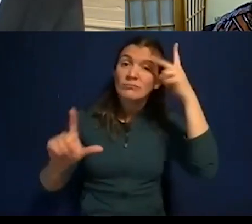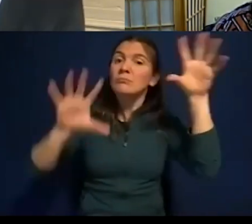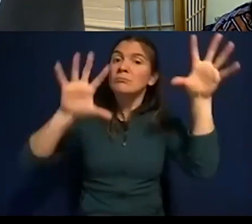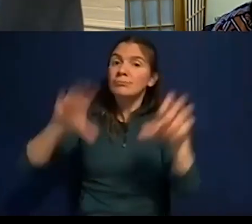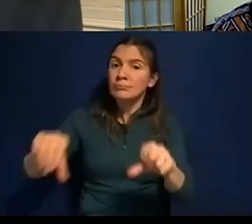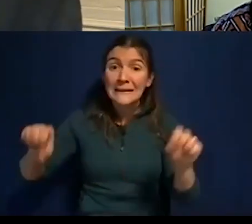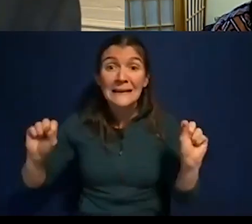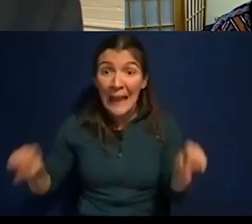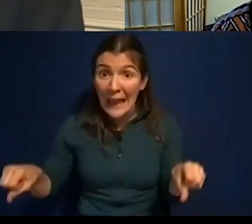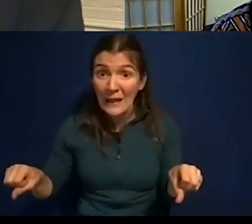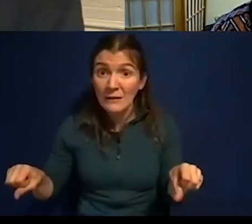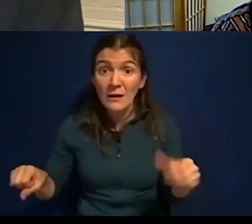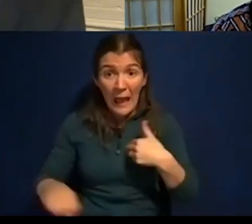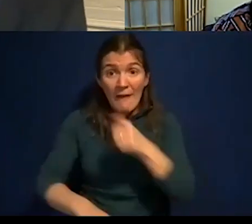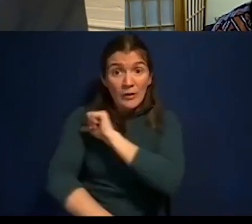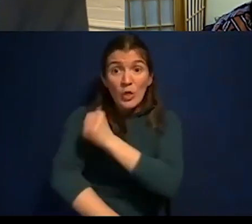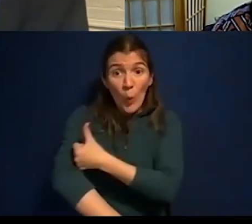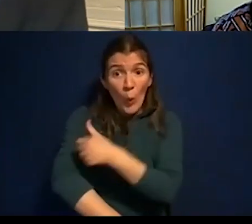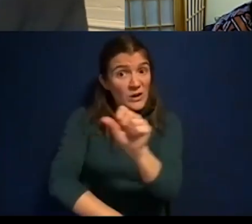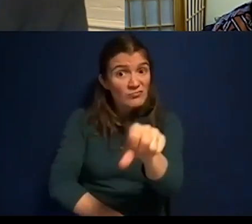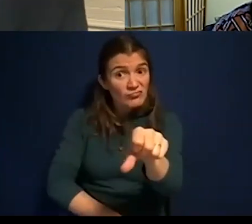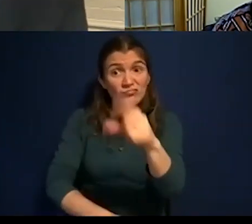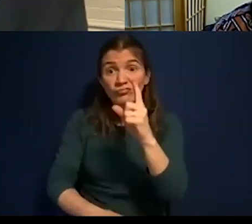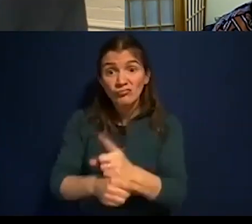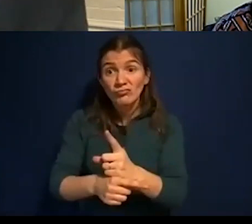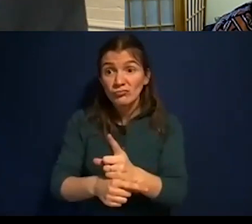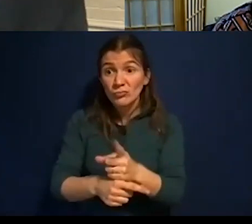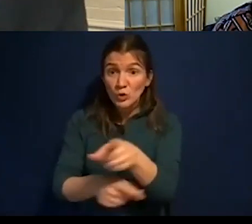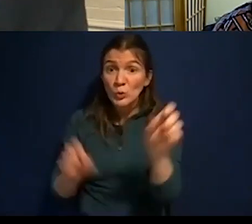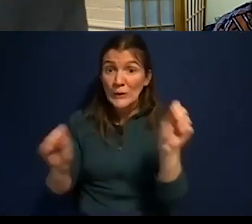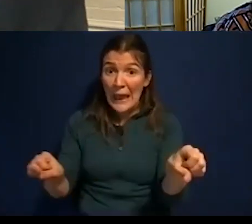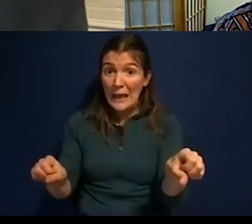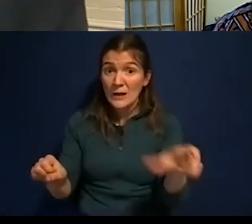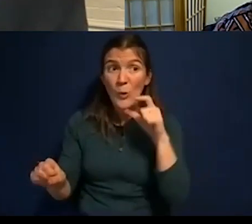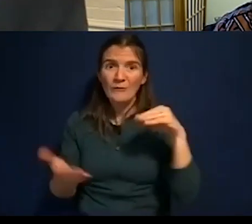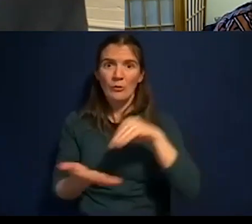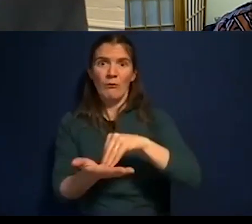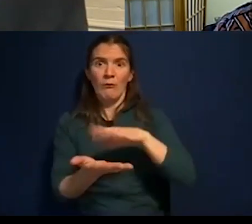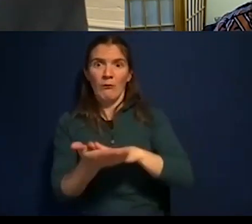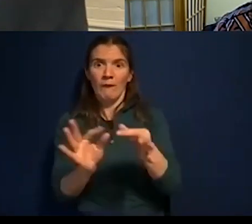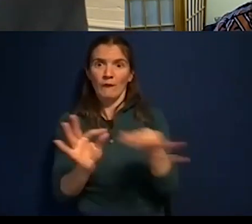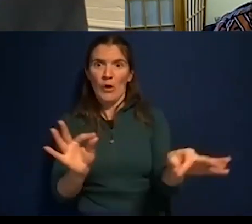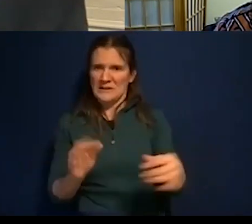you certainly have that authority to impose that. And so,